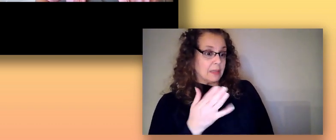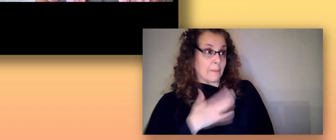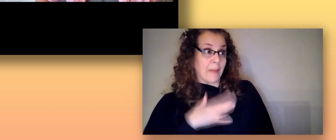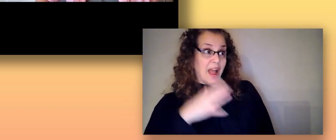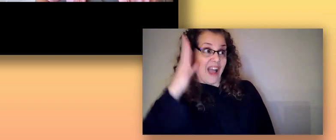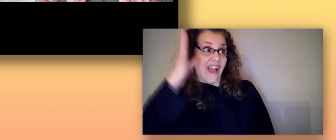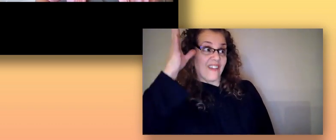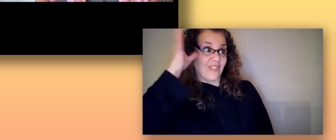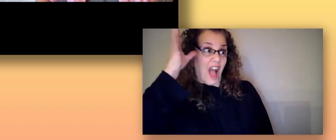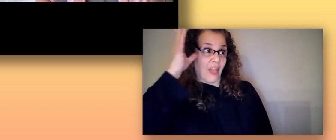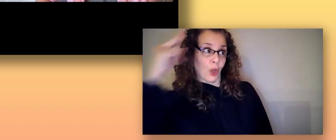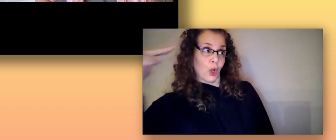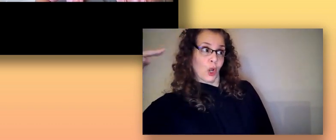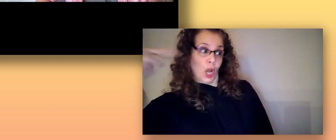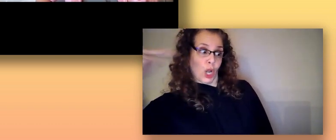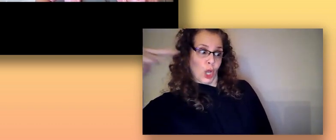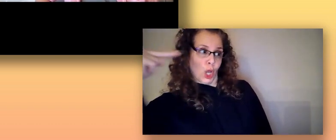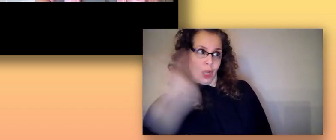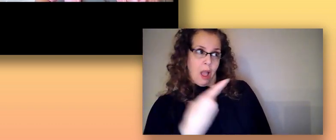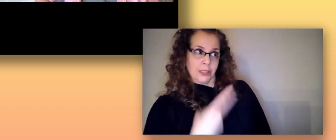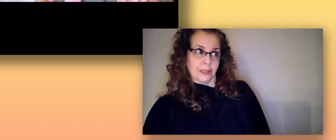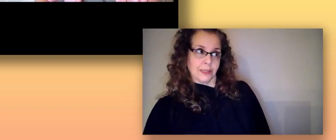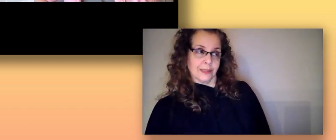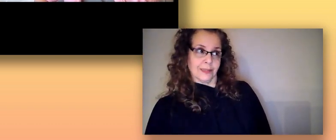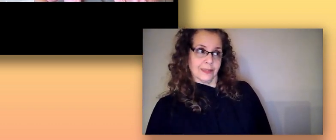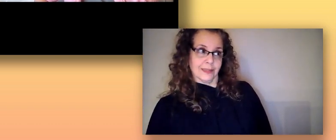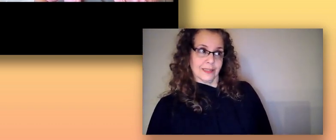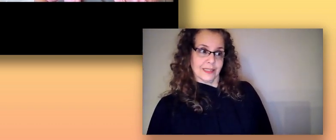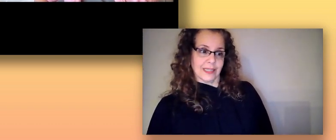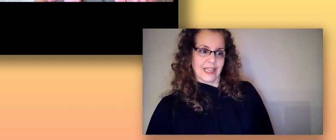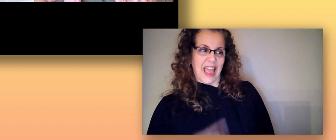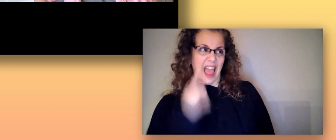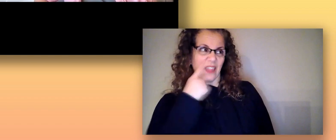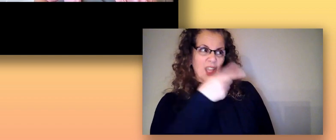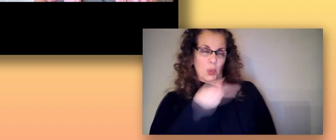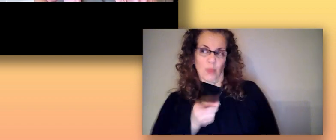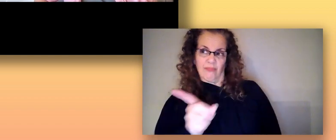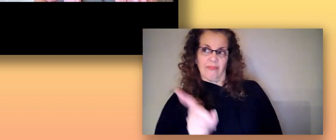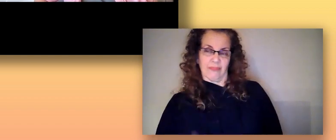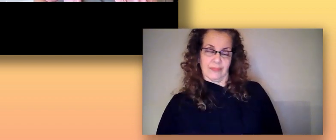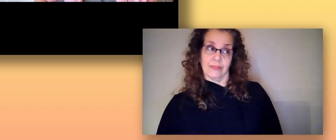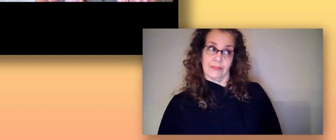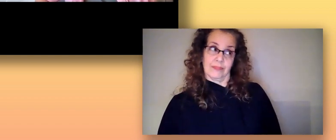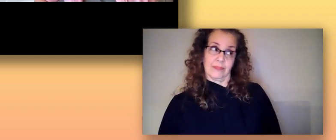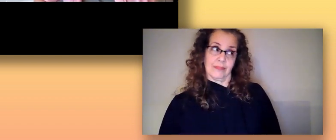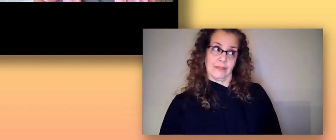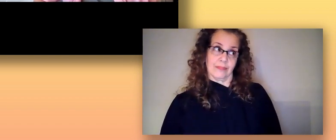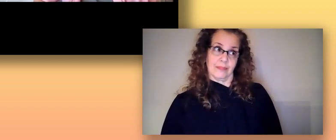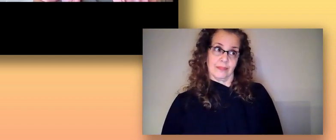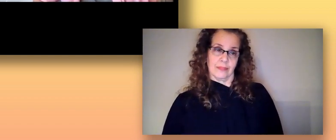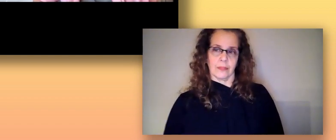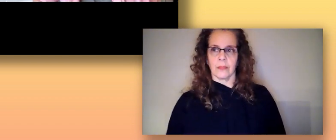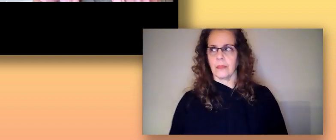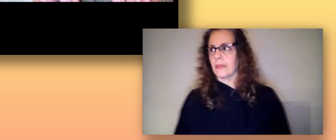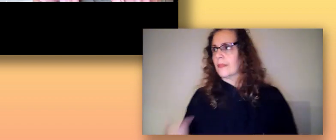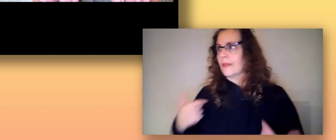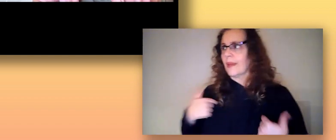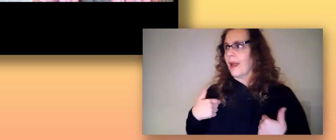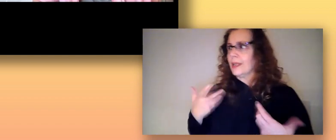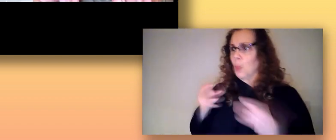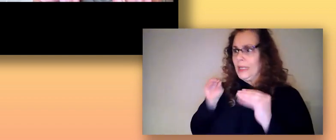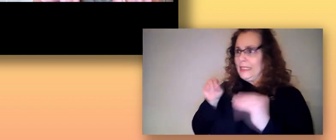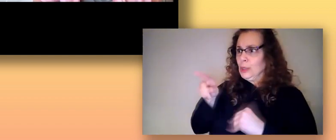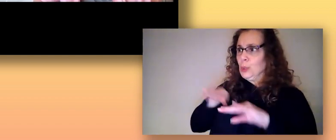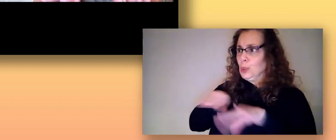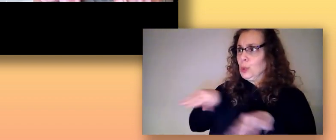my father is looking right at us. I think you offended him. I just offered to teach you how to